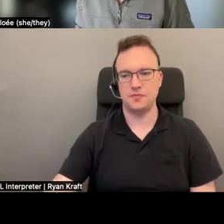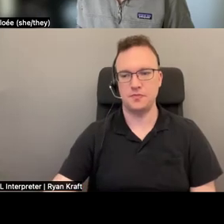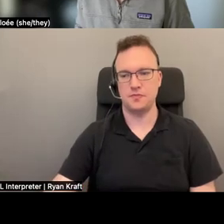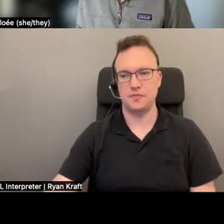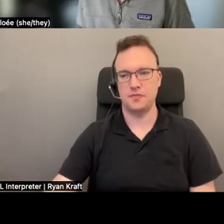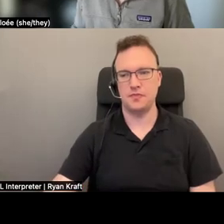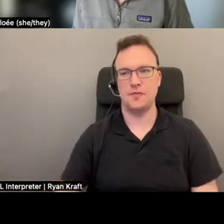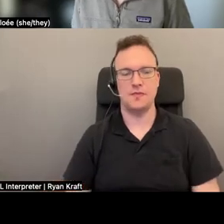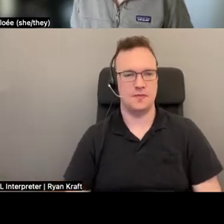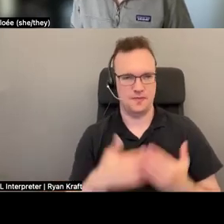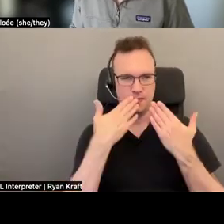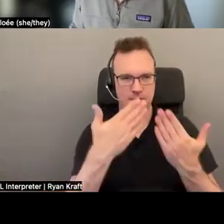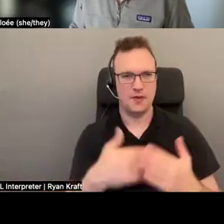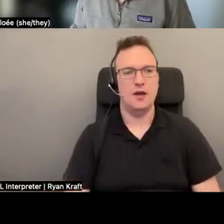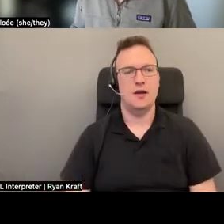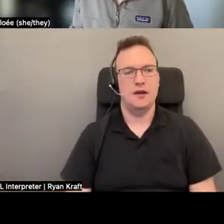Thank you.